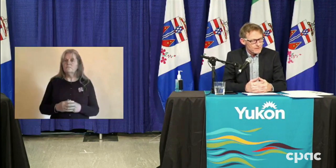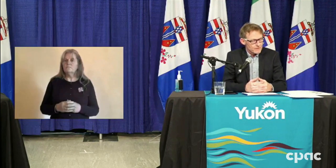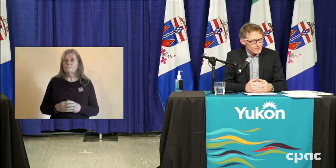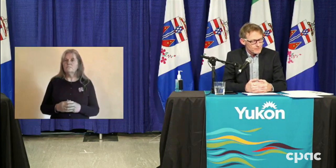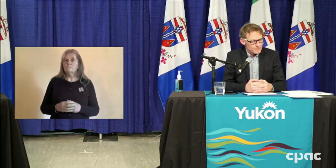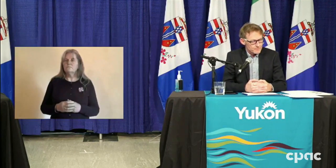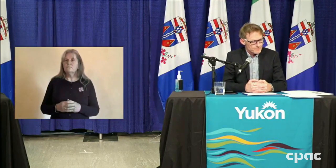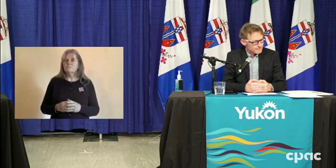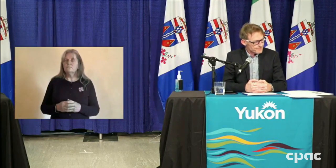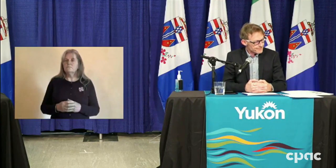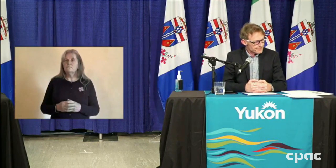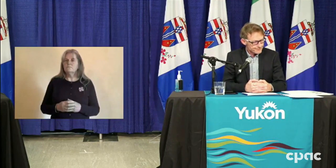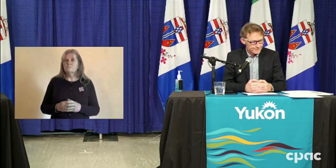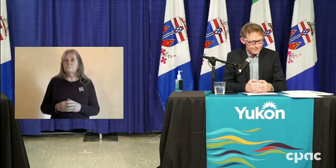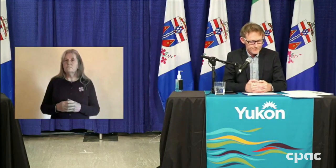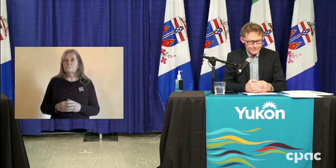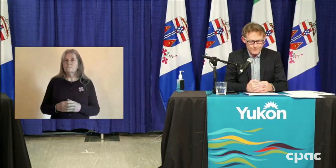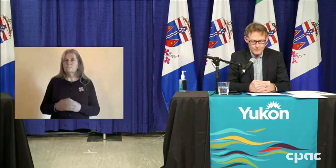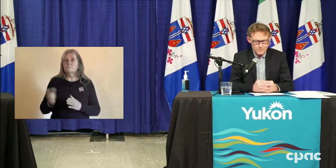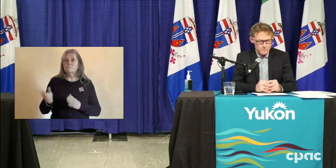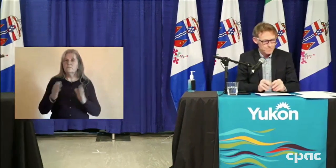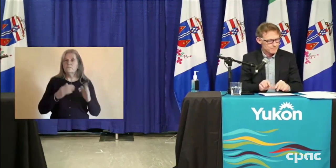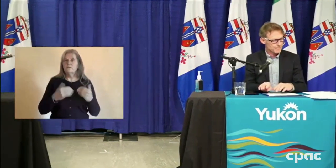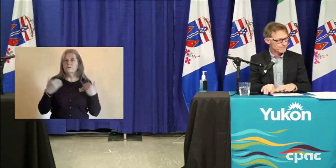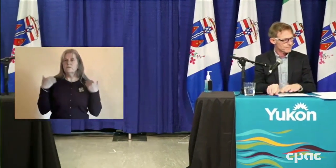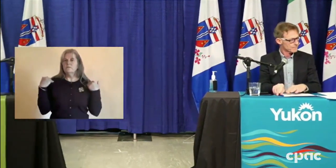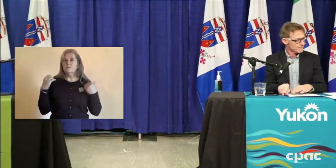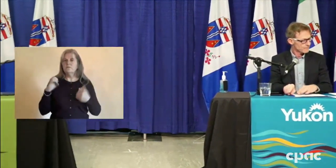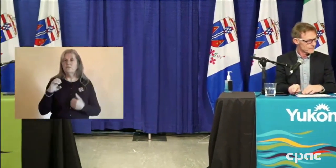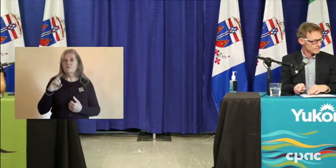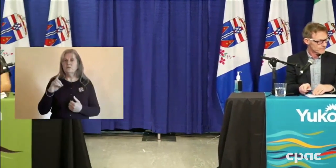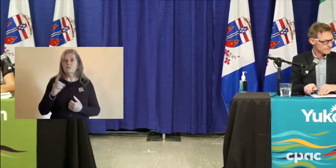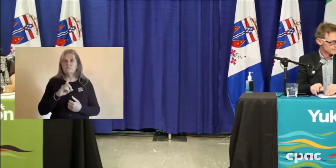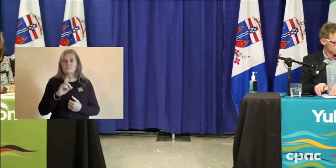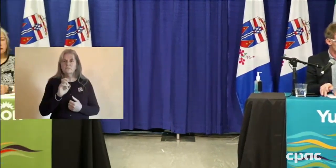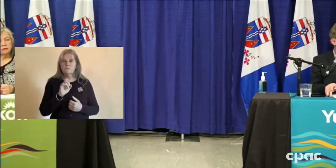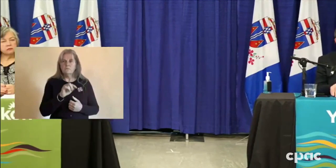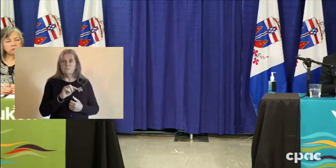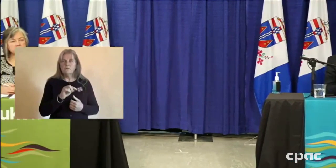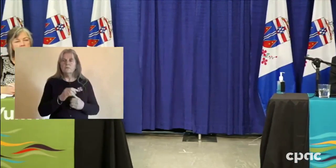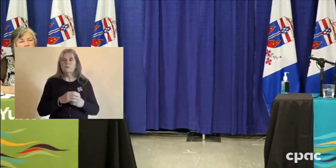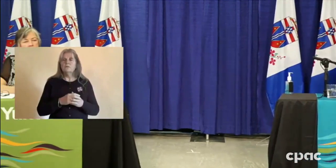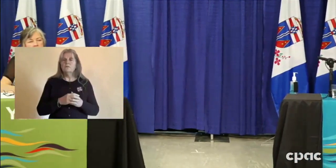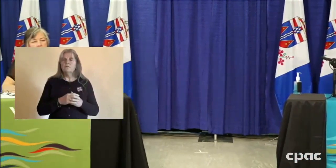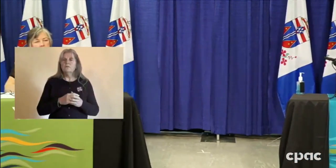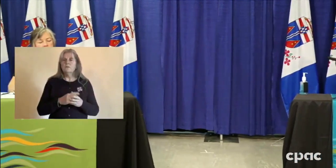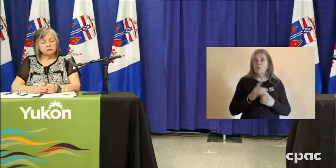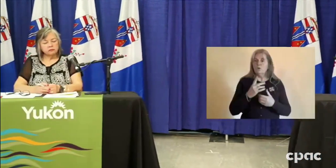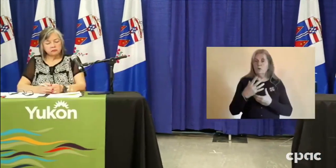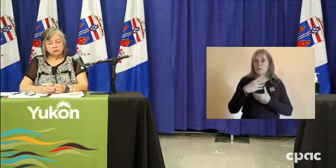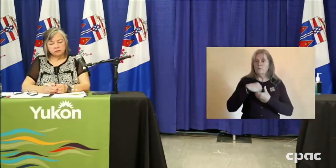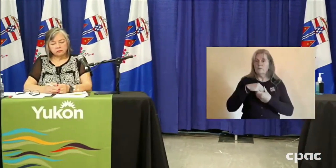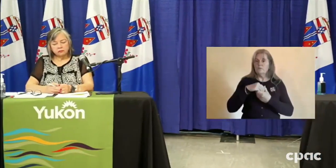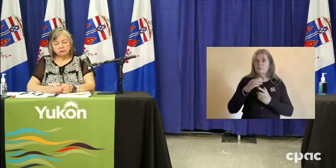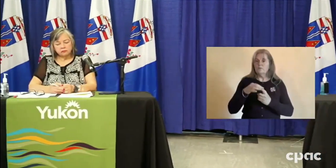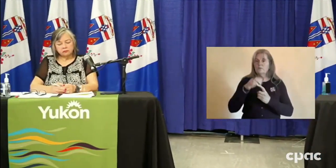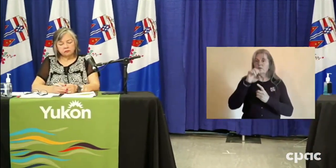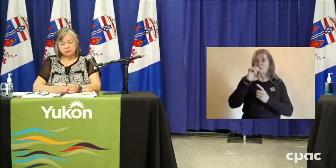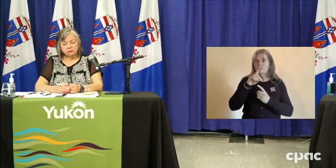Pour the Minister of Education, whether the inclusive and special education report